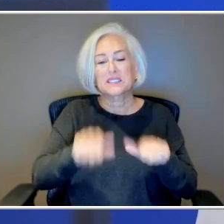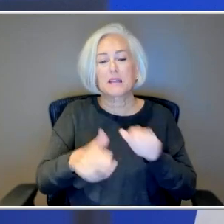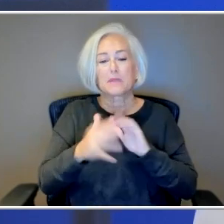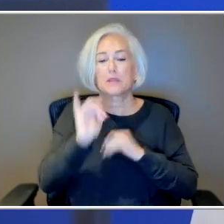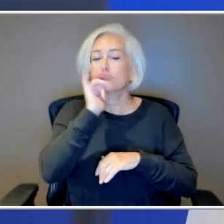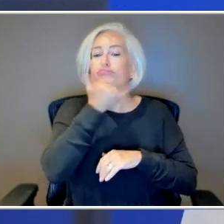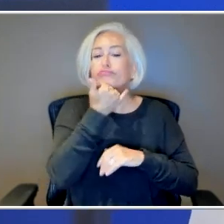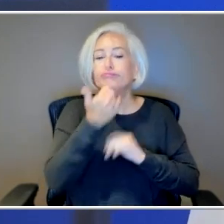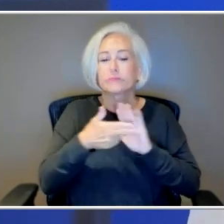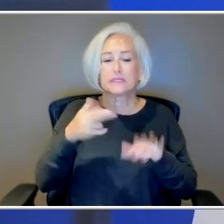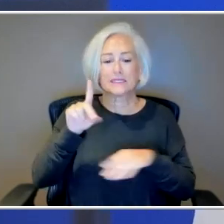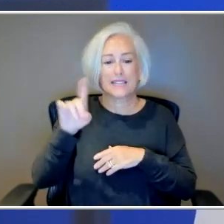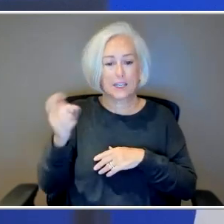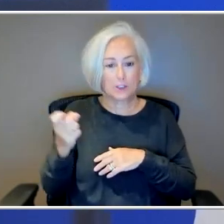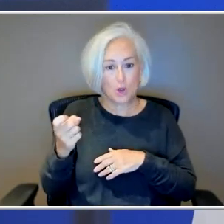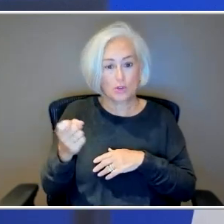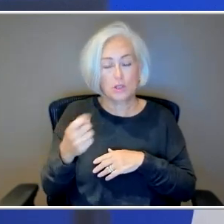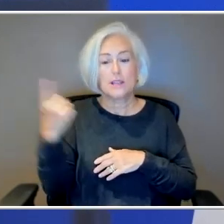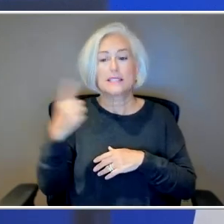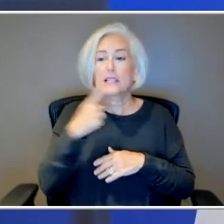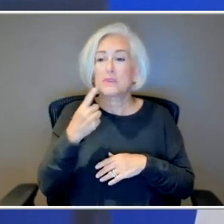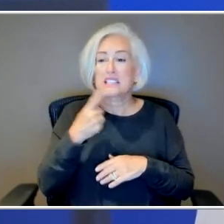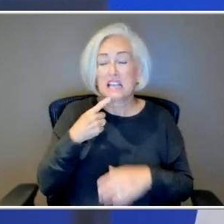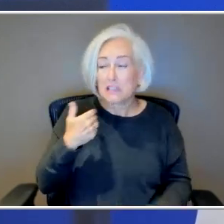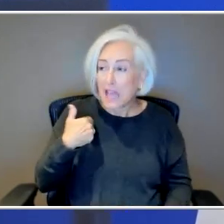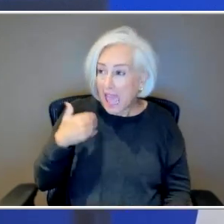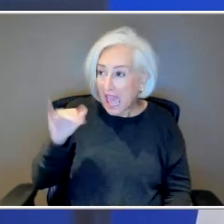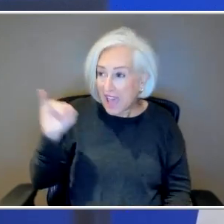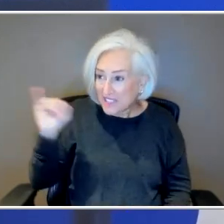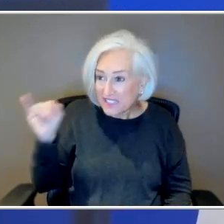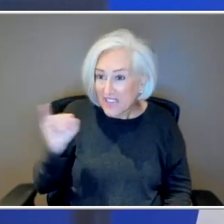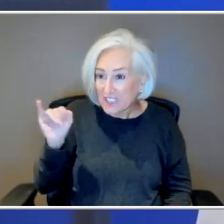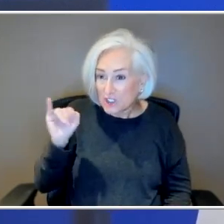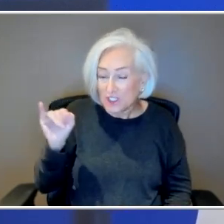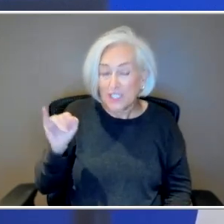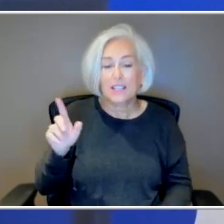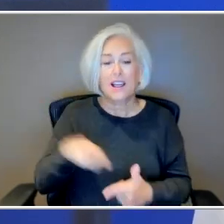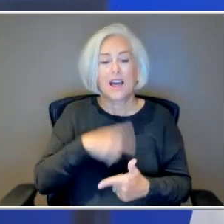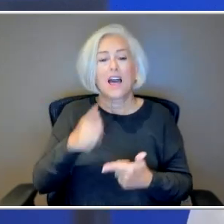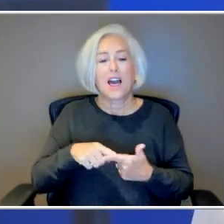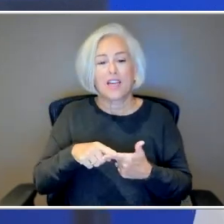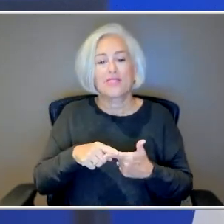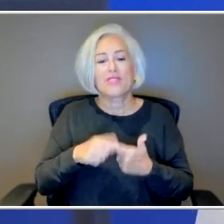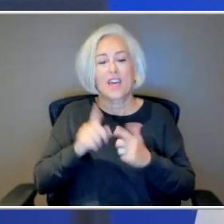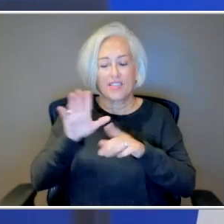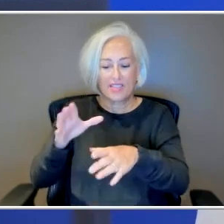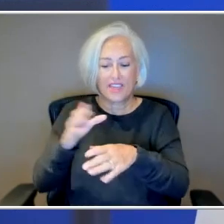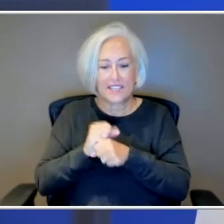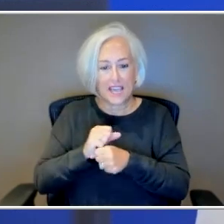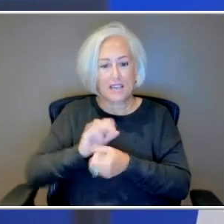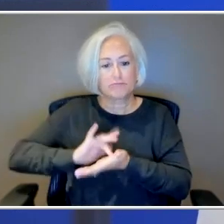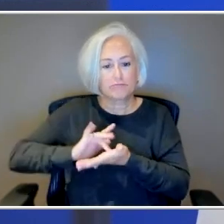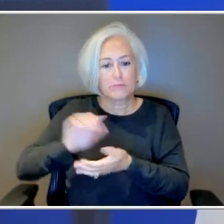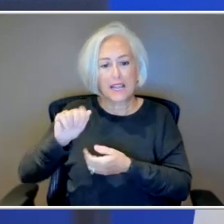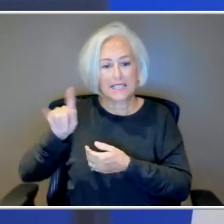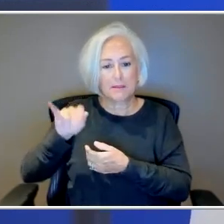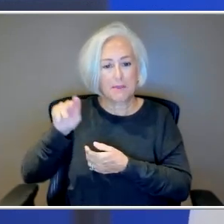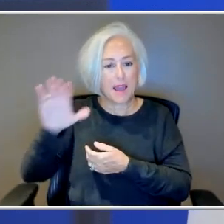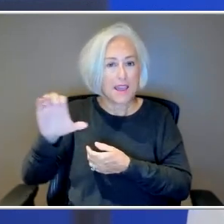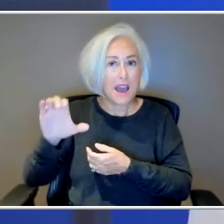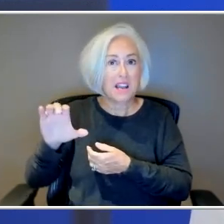come to me, they were told that they had infection. So usually the first thing they go to the ED, they get some antibiotics. They sometimes feel better, so they don't seek medical